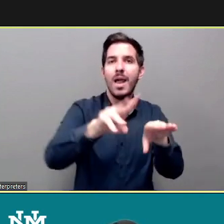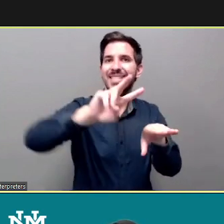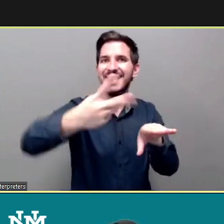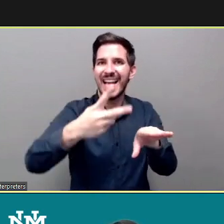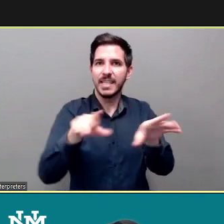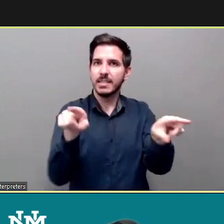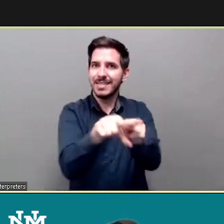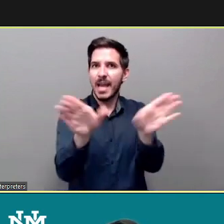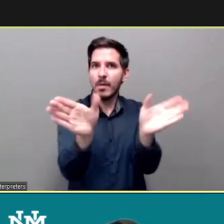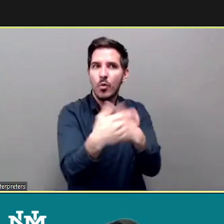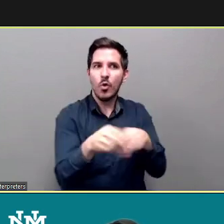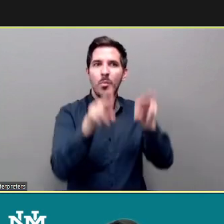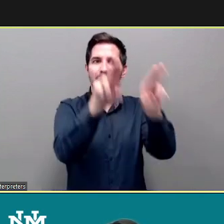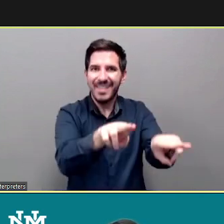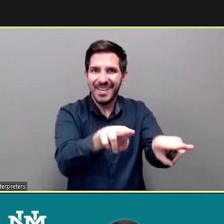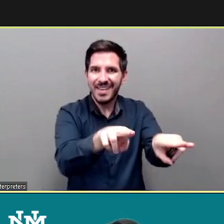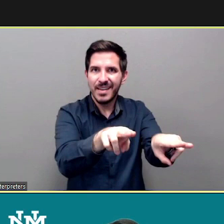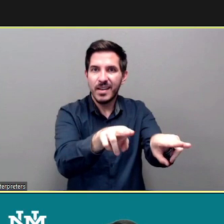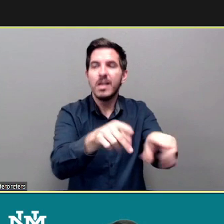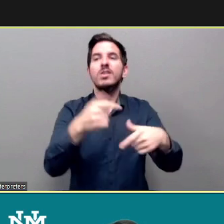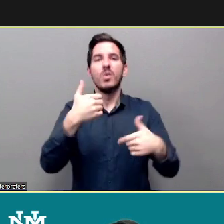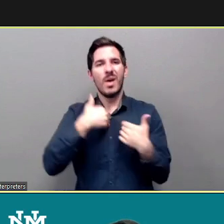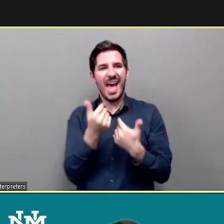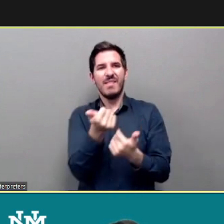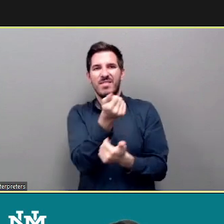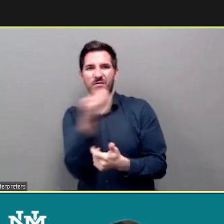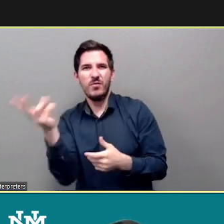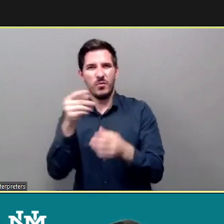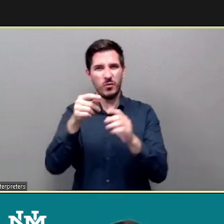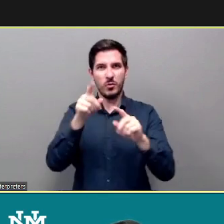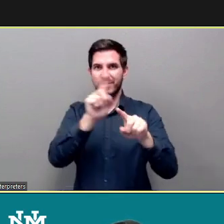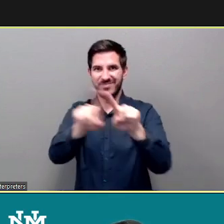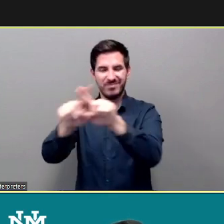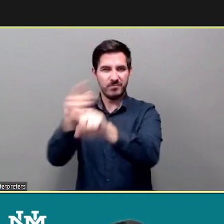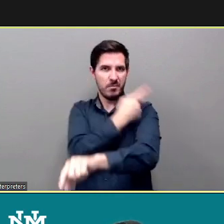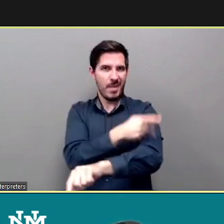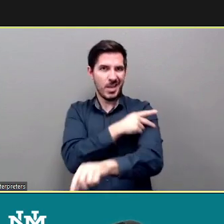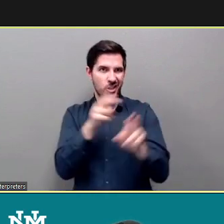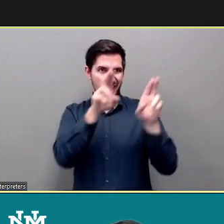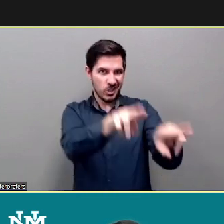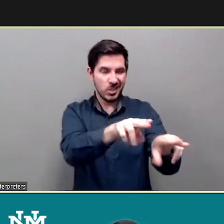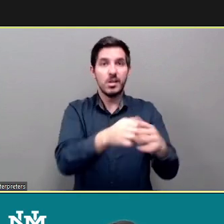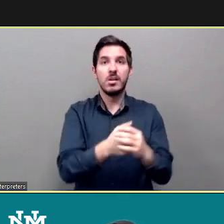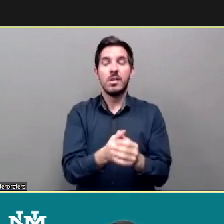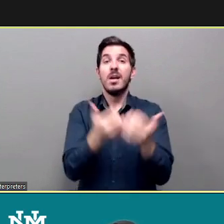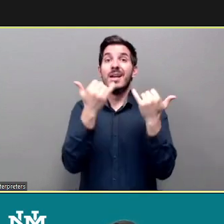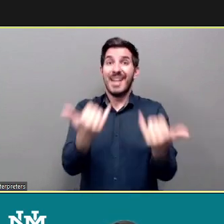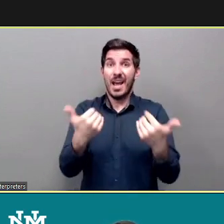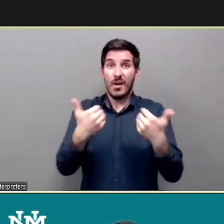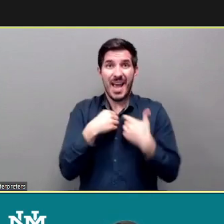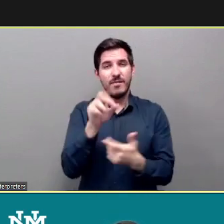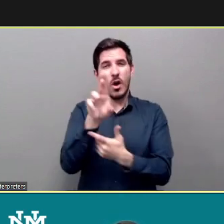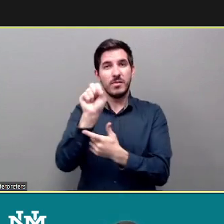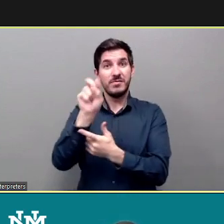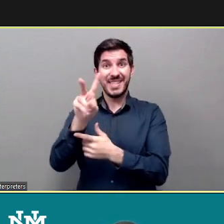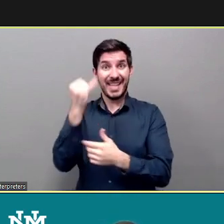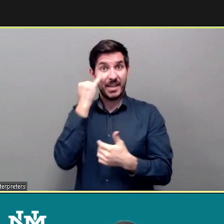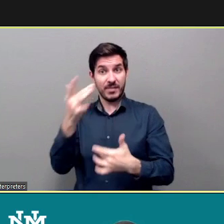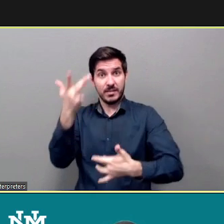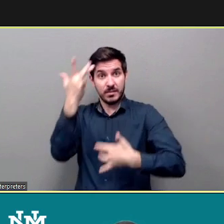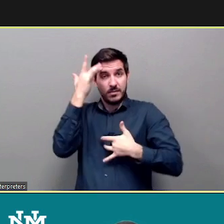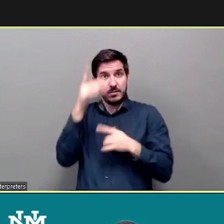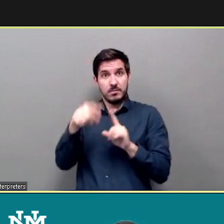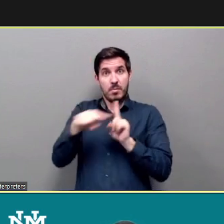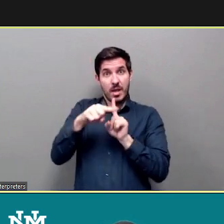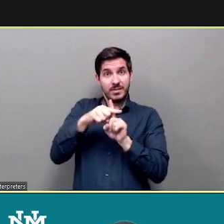positive patients to be in a single unit. Right now, we are housing RSV positive patients within that. We also are utilizing